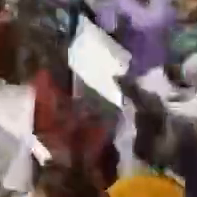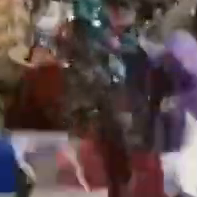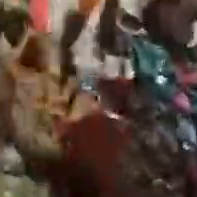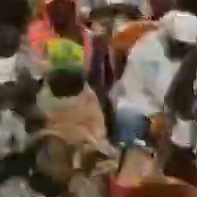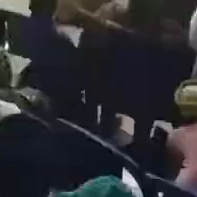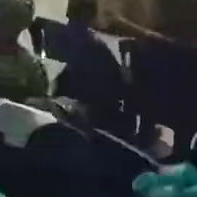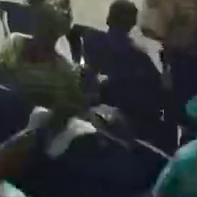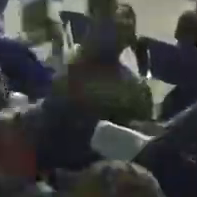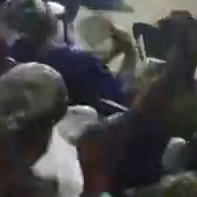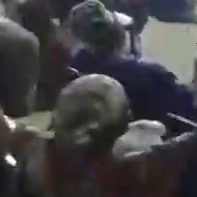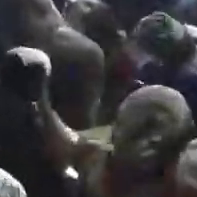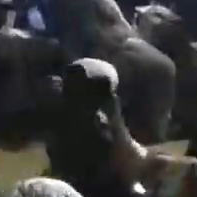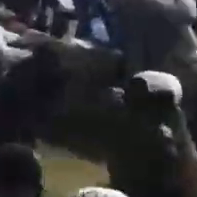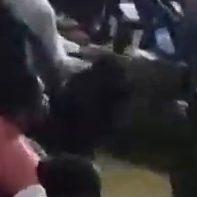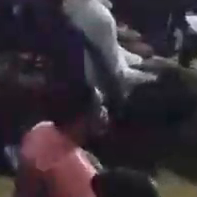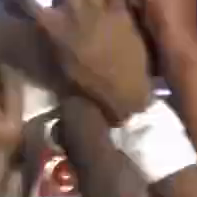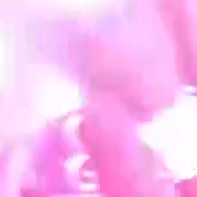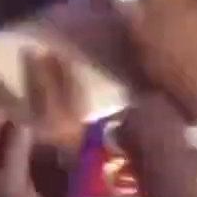ape ti